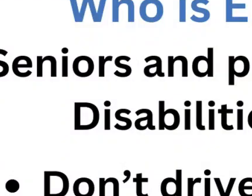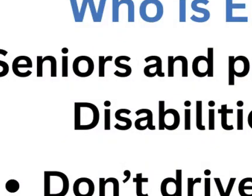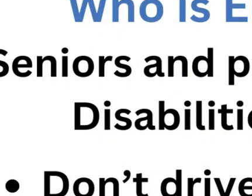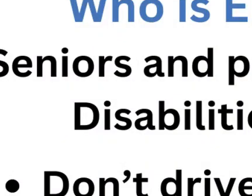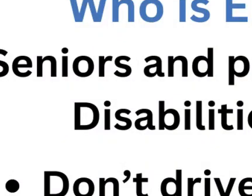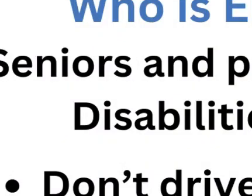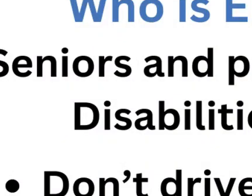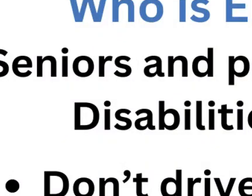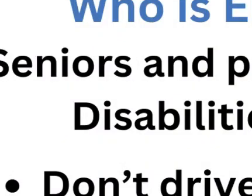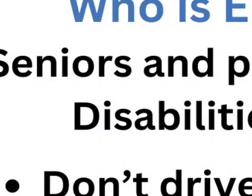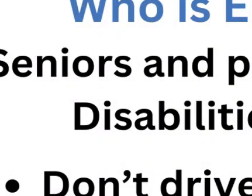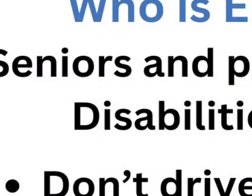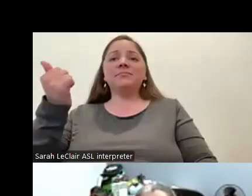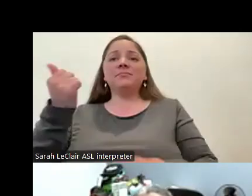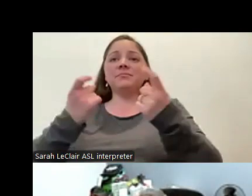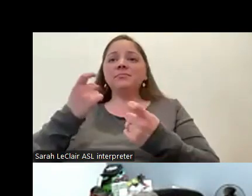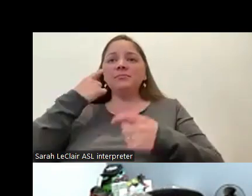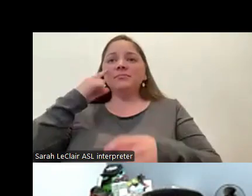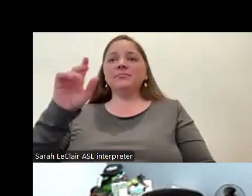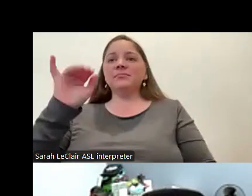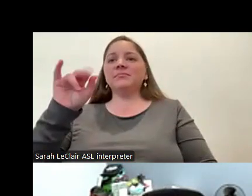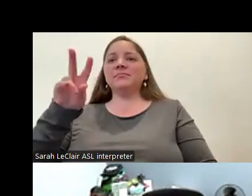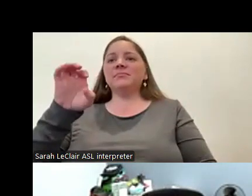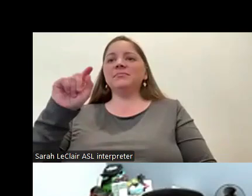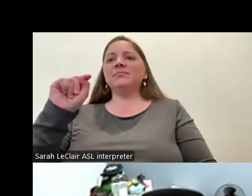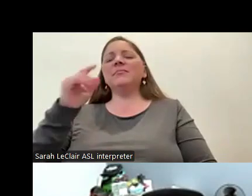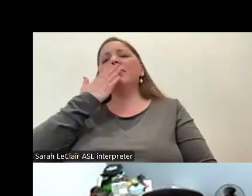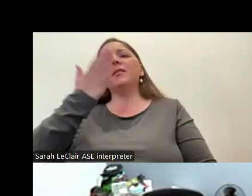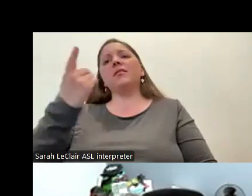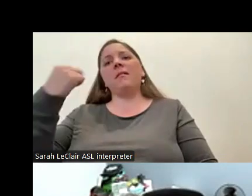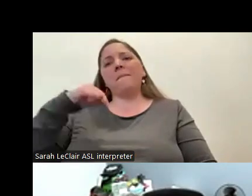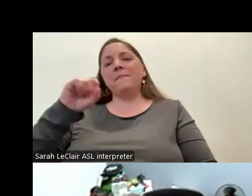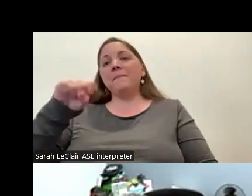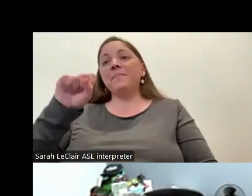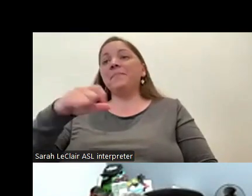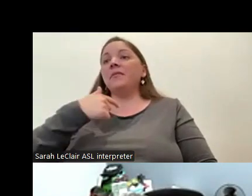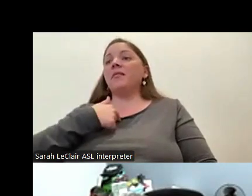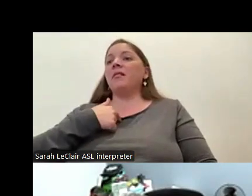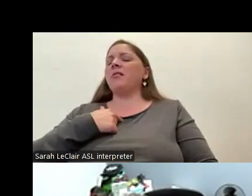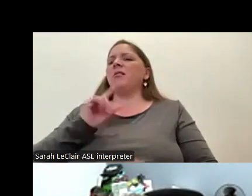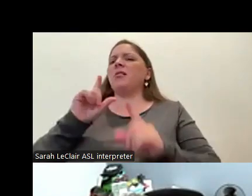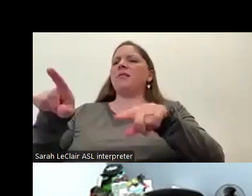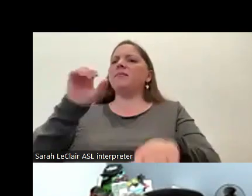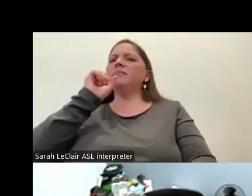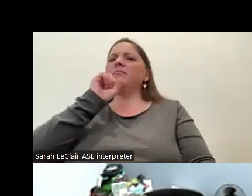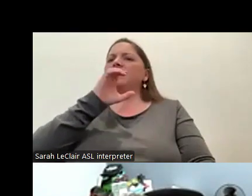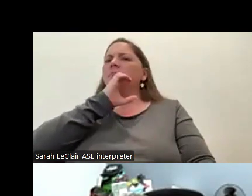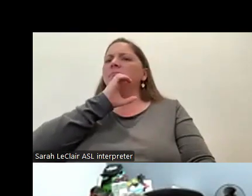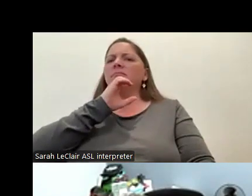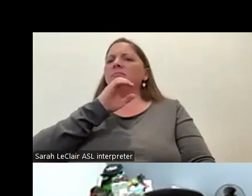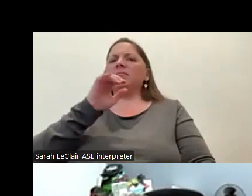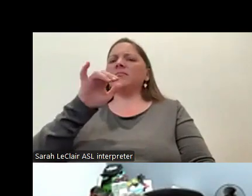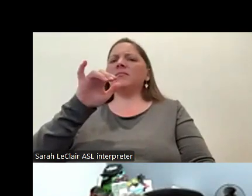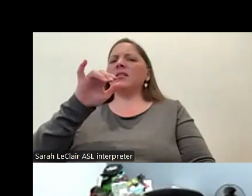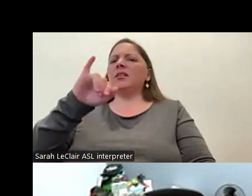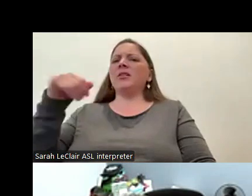Great. Any other questions for Yvette? Yvette, thank you so much for coming in. You know, I was down at one of the senior centers, Yoruba or something, and